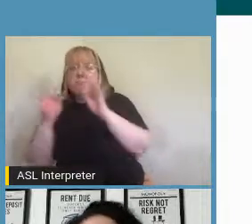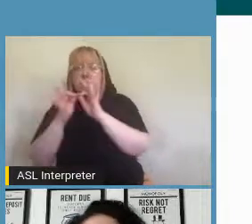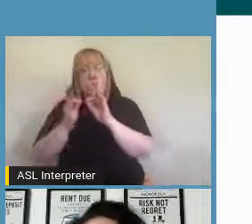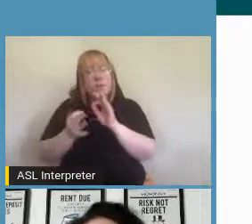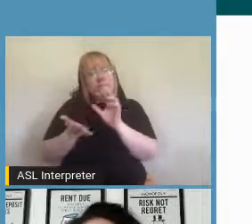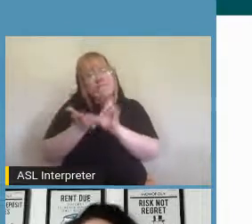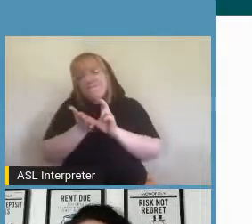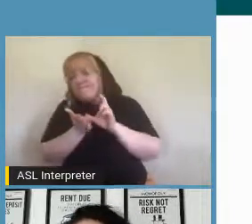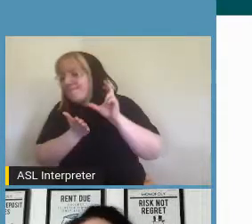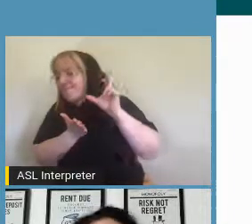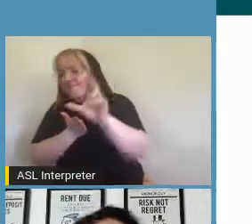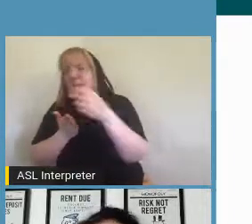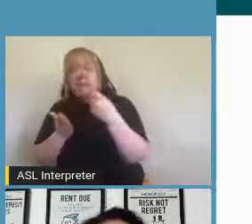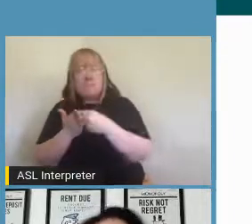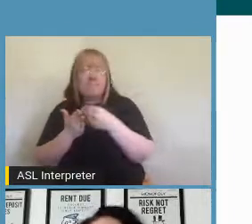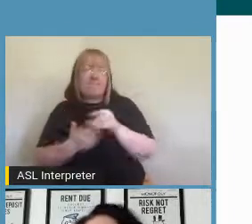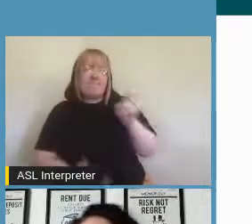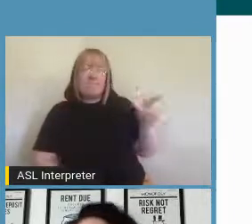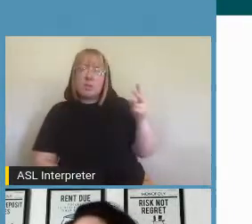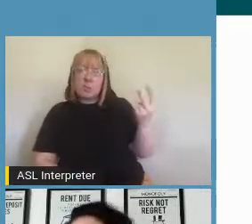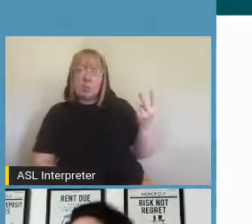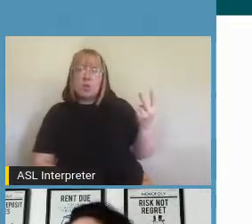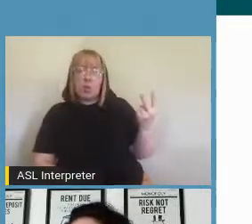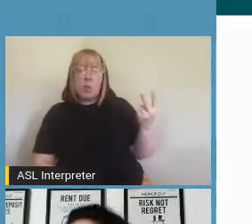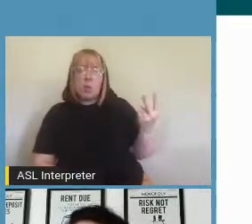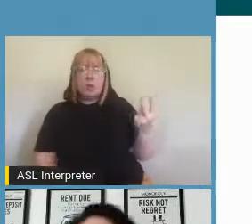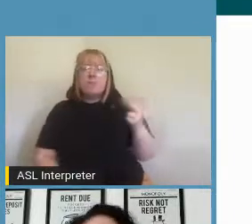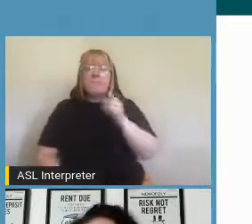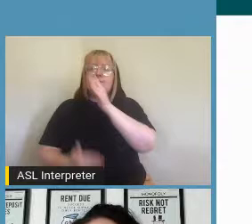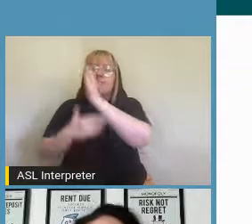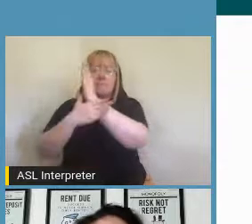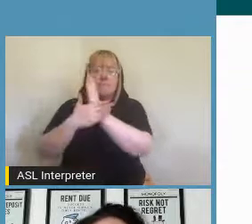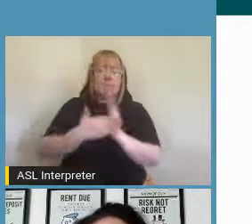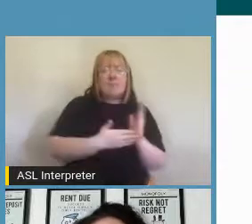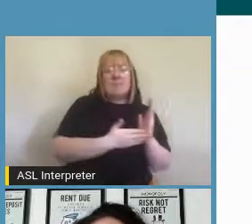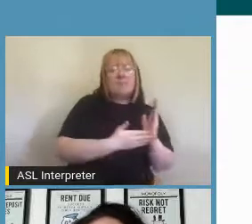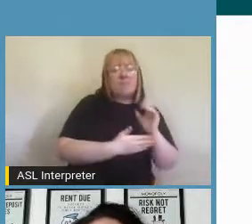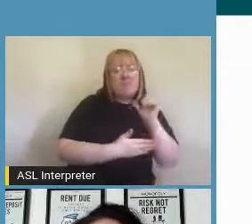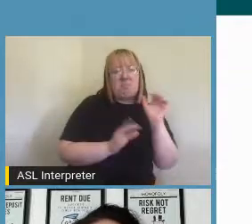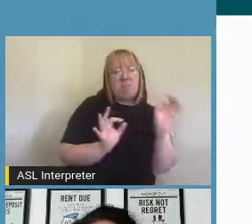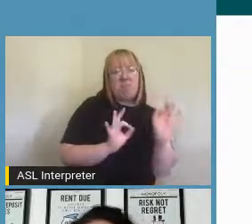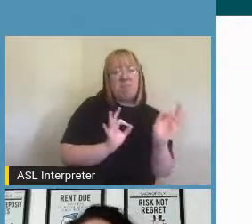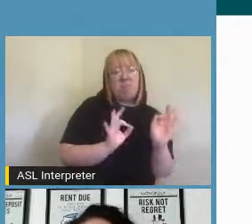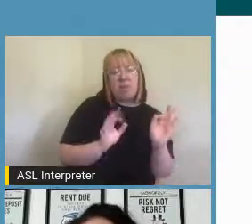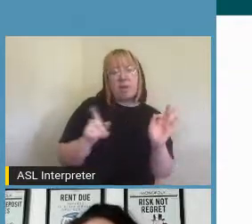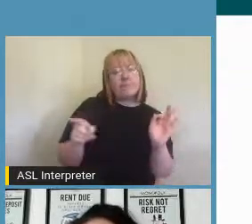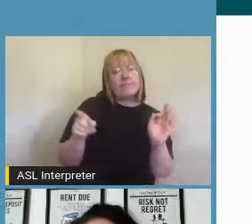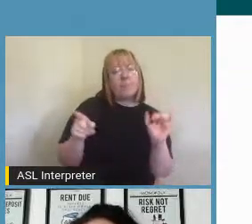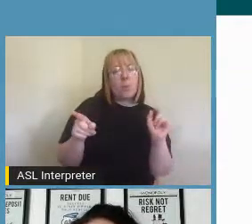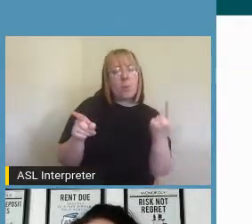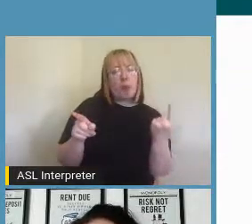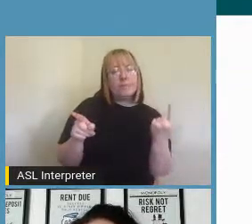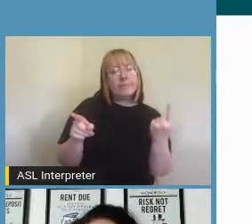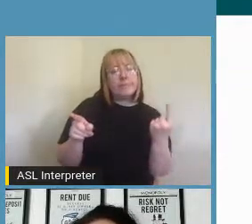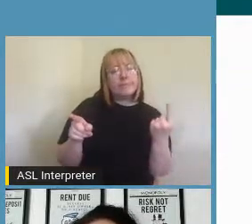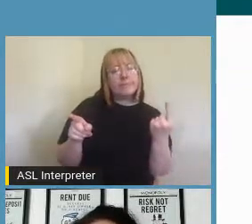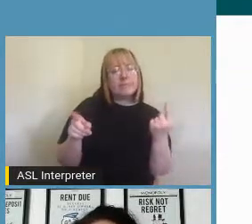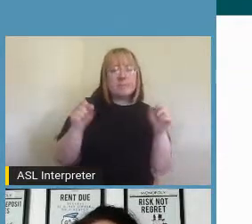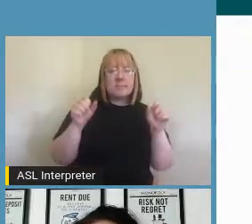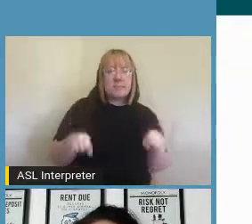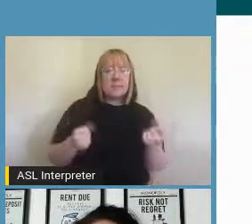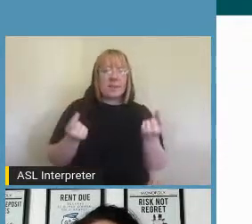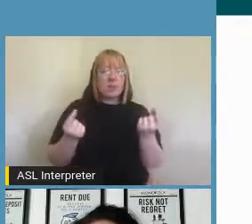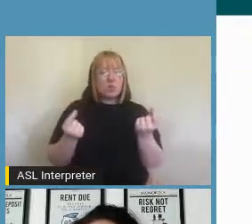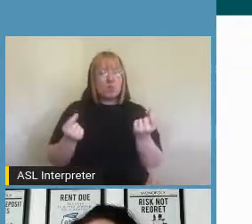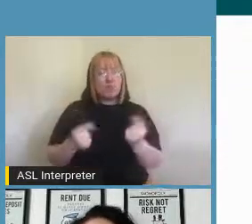a level 2 video versus maybe this is just an everyday happenings. That might be something that you might want to put on as a level